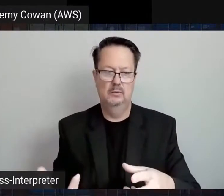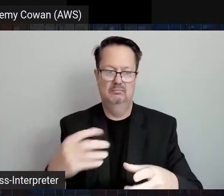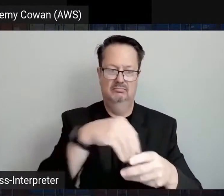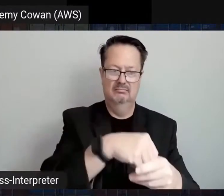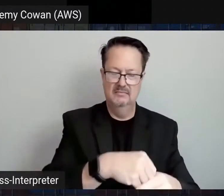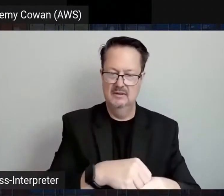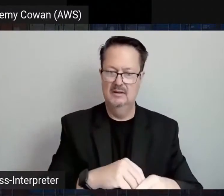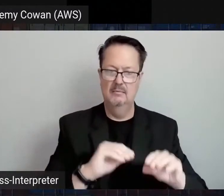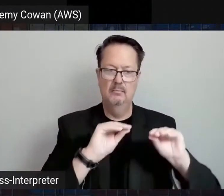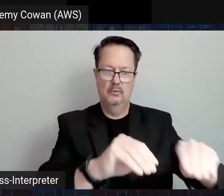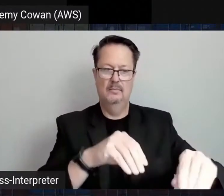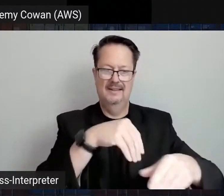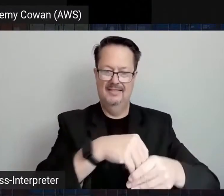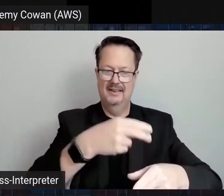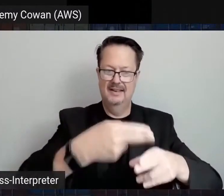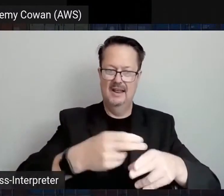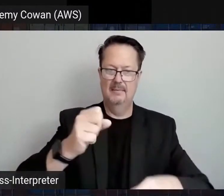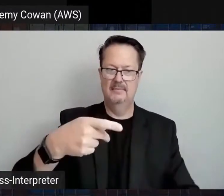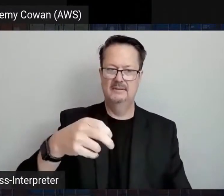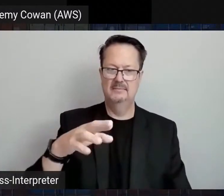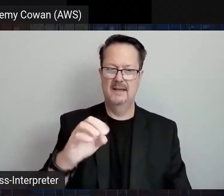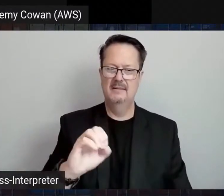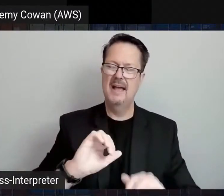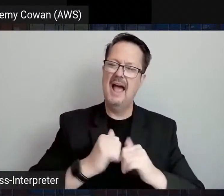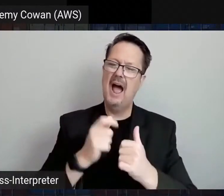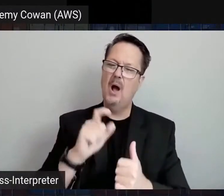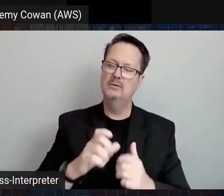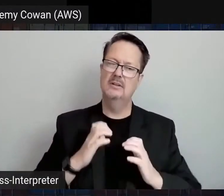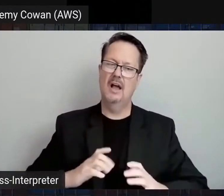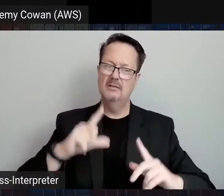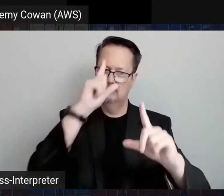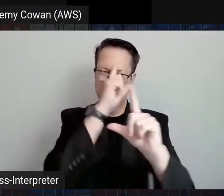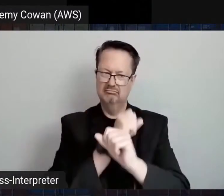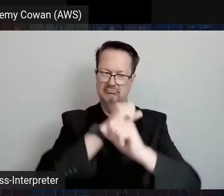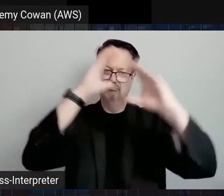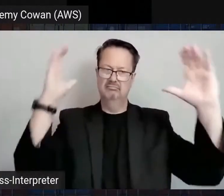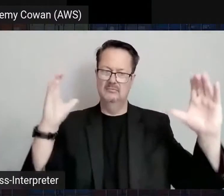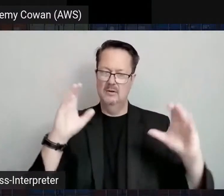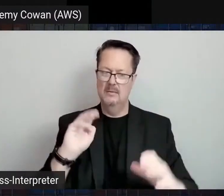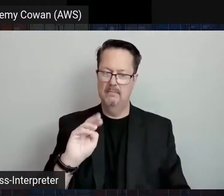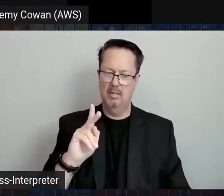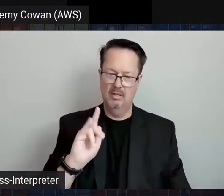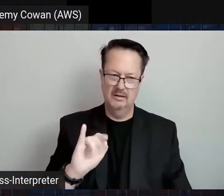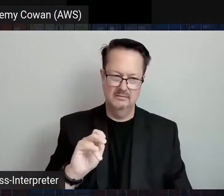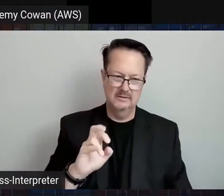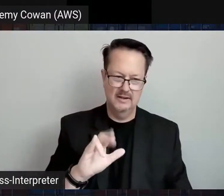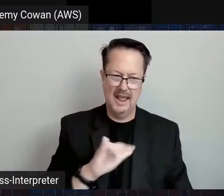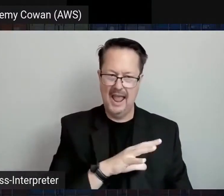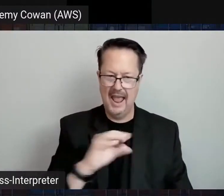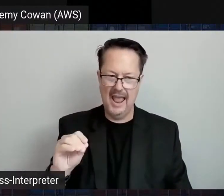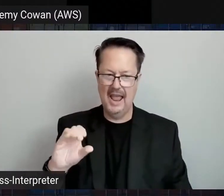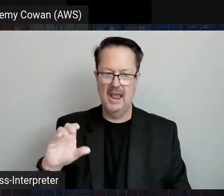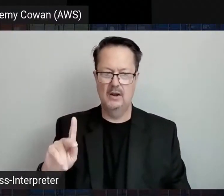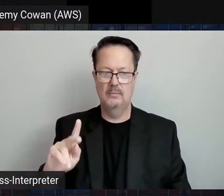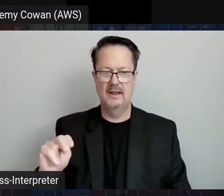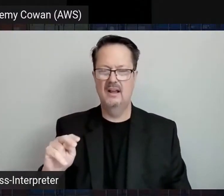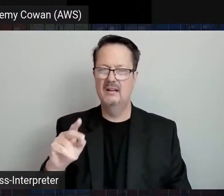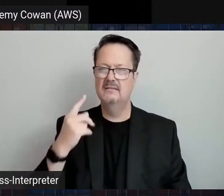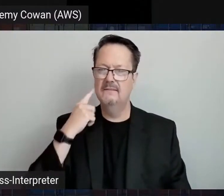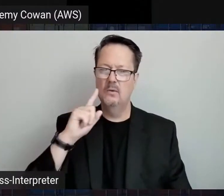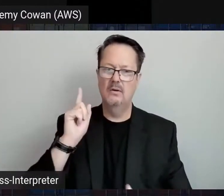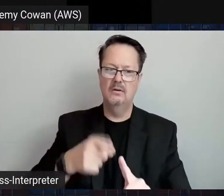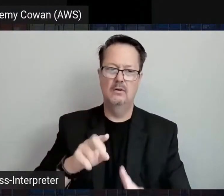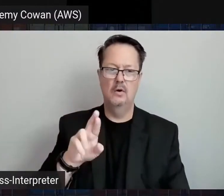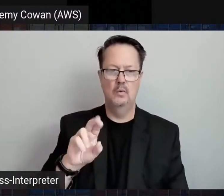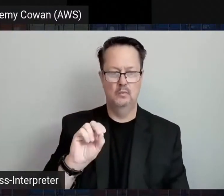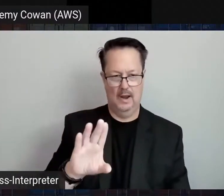namespaces. But how should our customers really be thinking about multi-tenancy and Kubernetes? And this is for Rob.